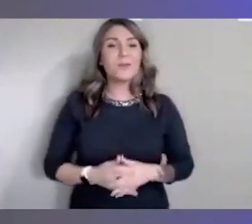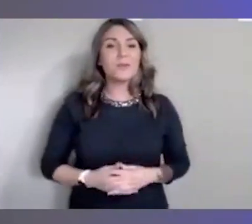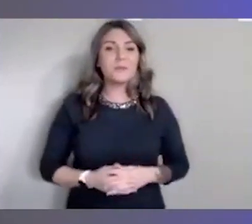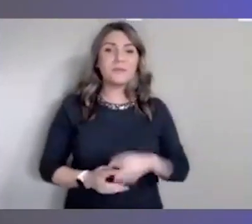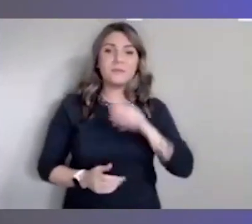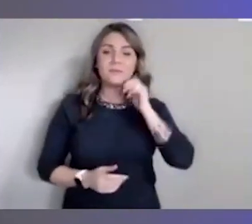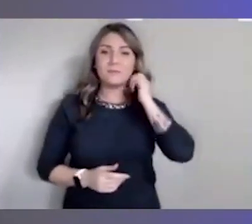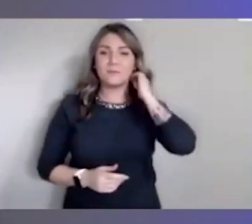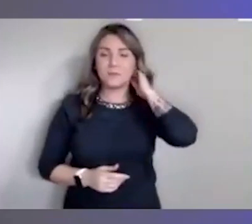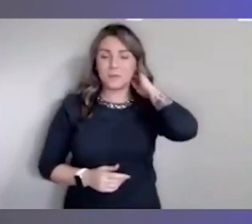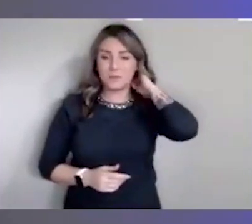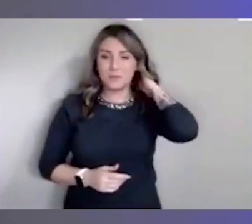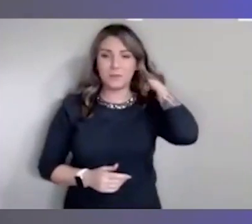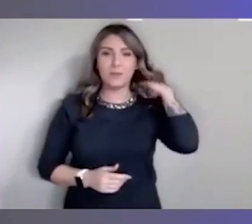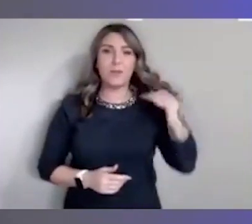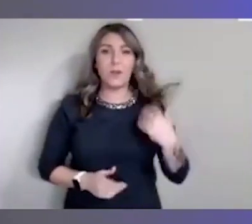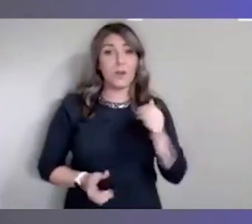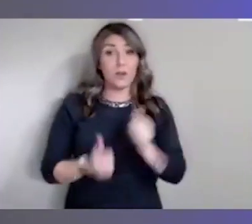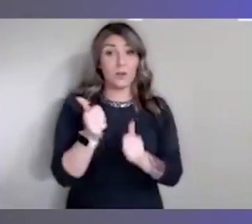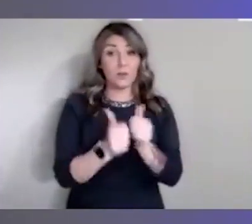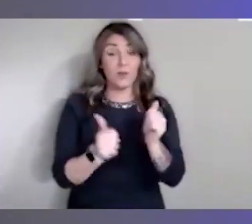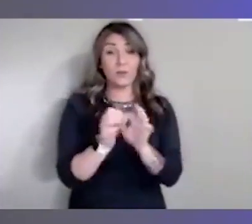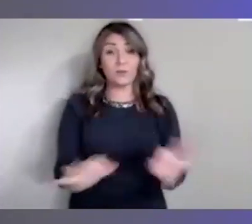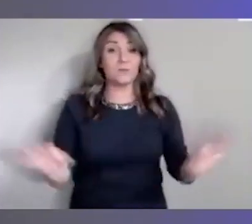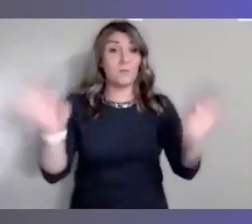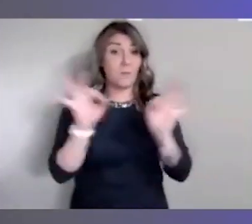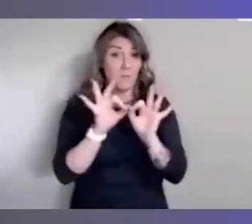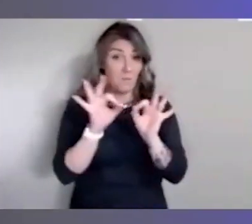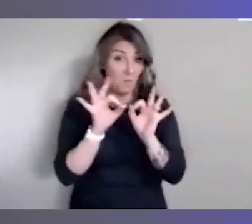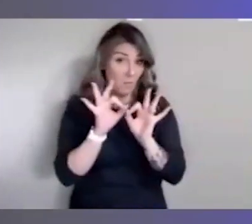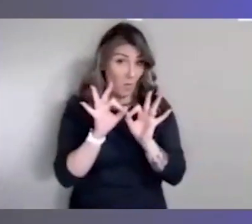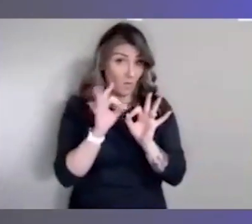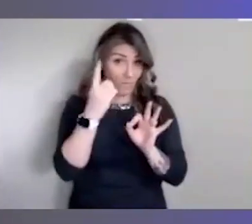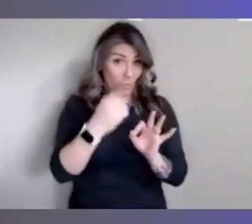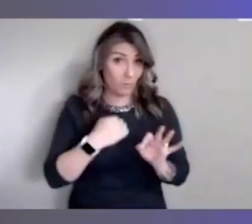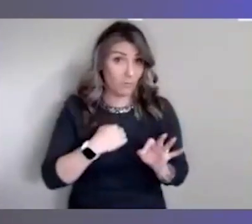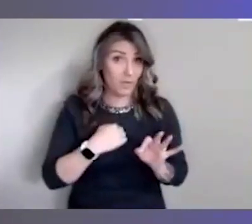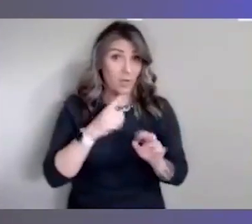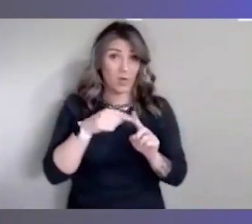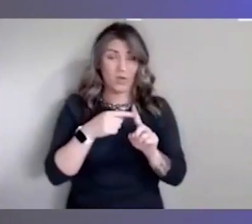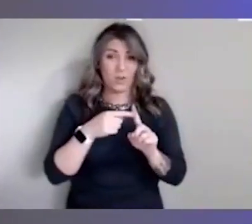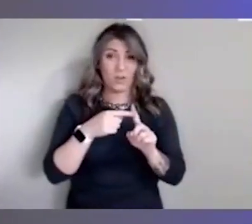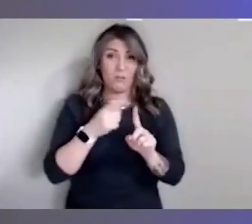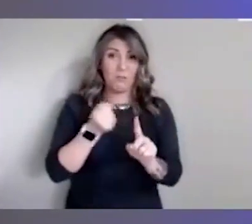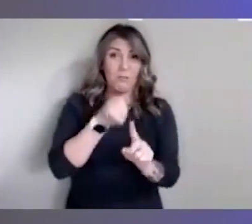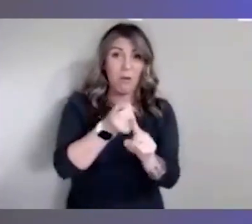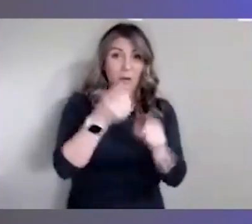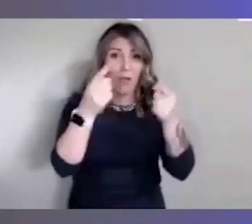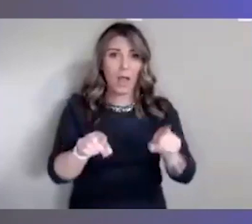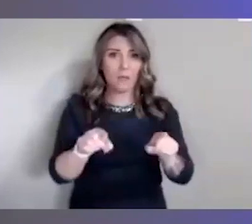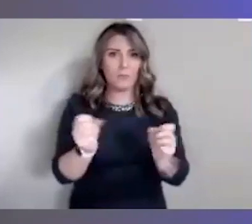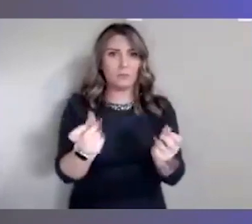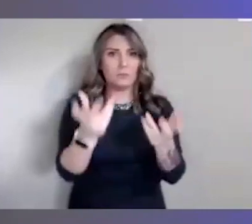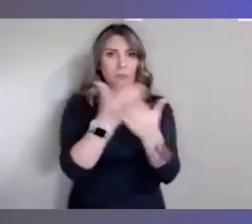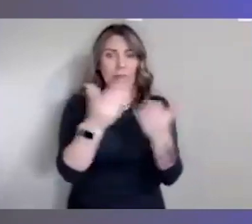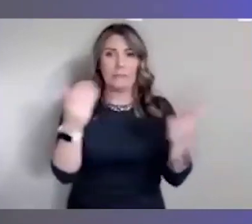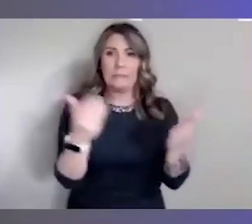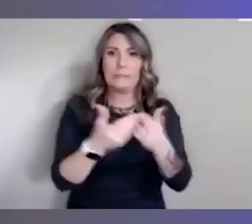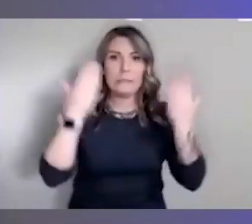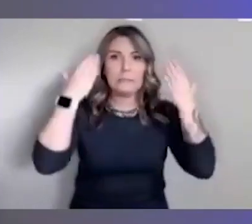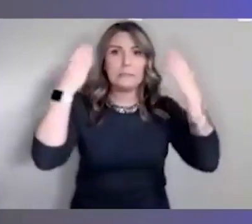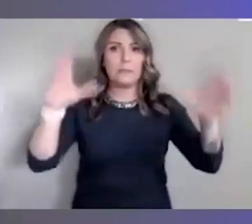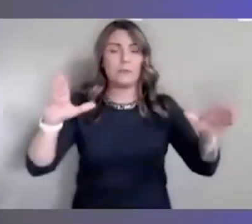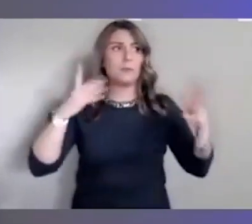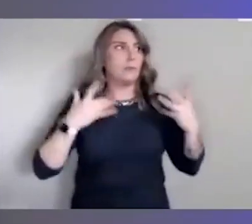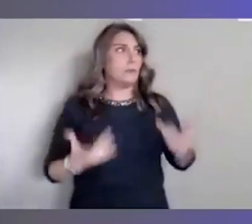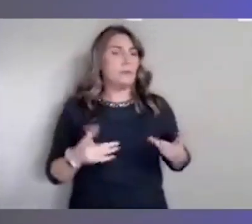one of the most important things for me is that when this first happened, there was so much information, so many things we didn't know, and so many things we needed to hear from